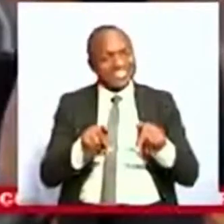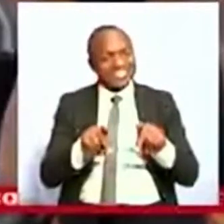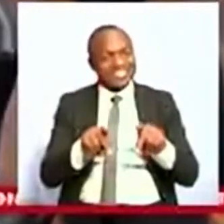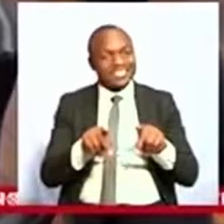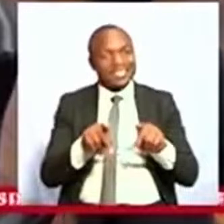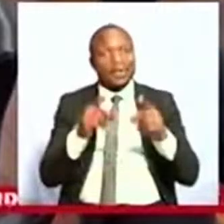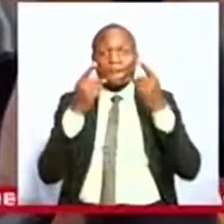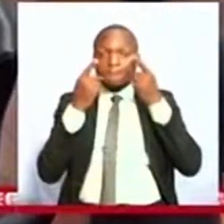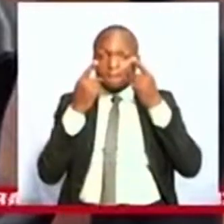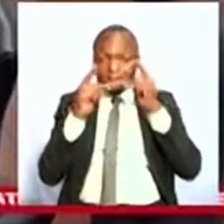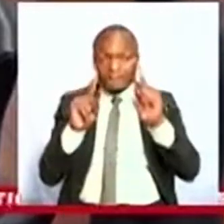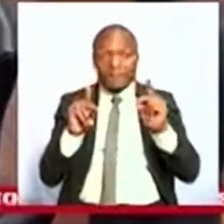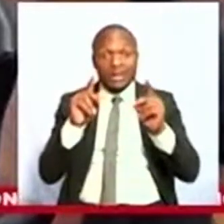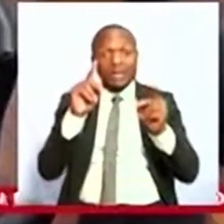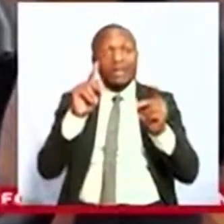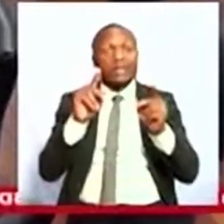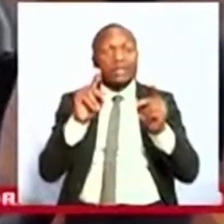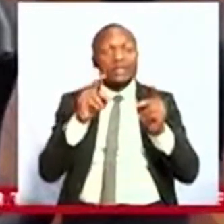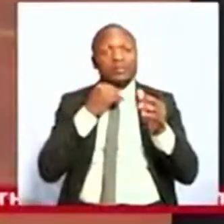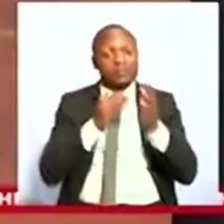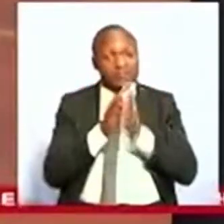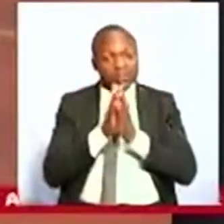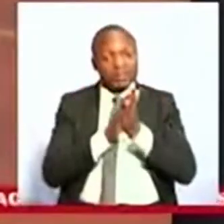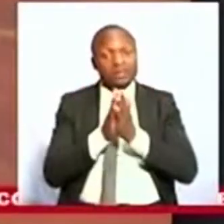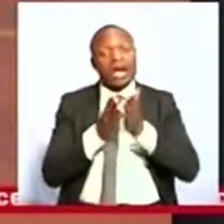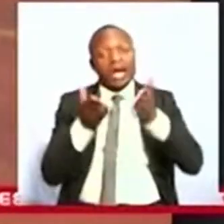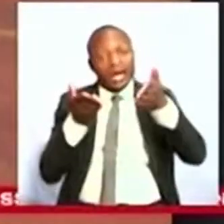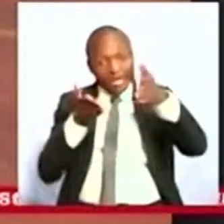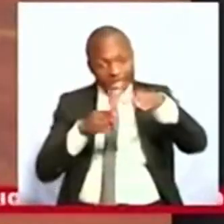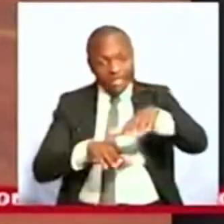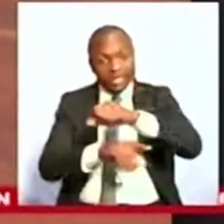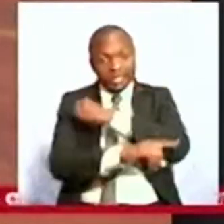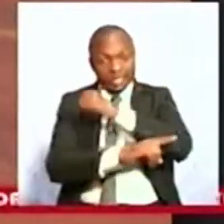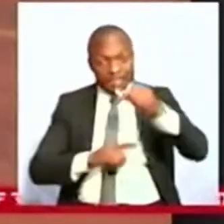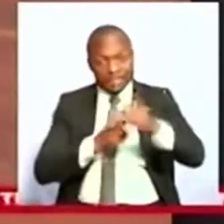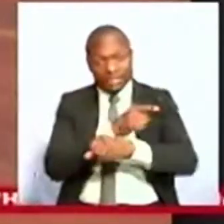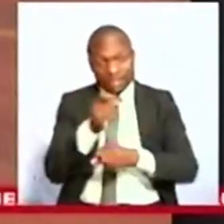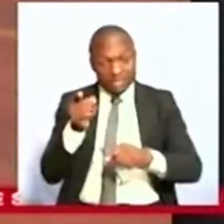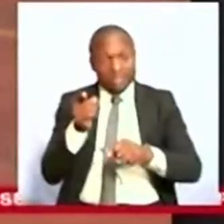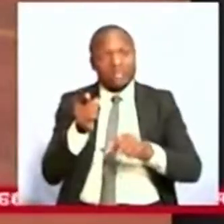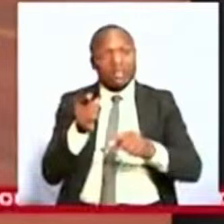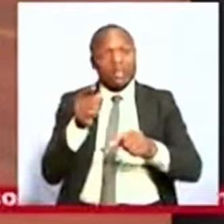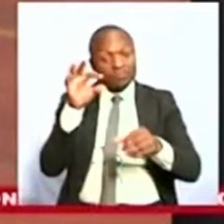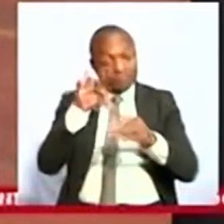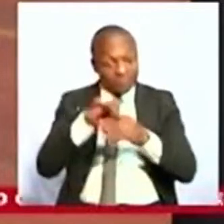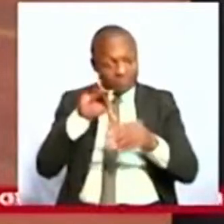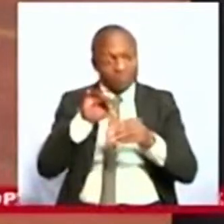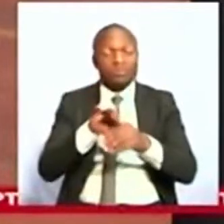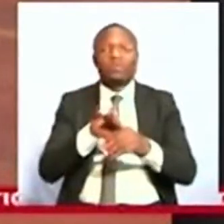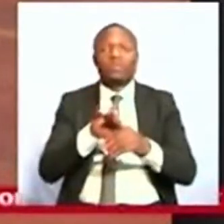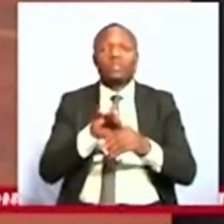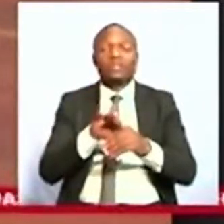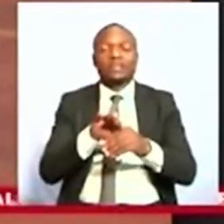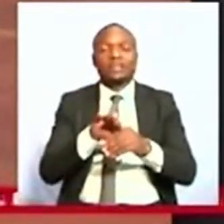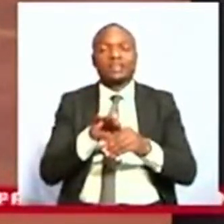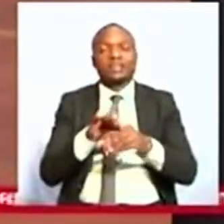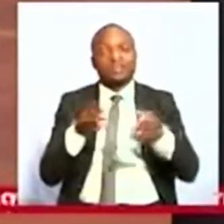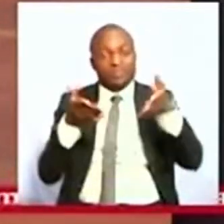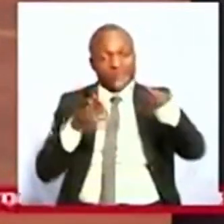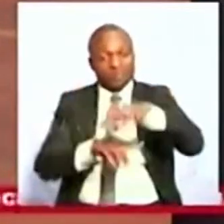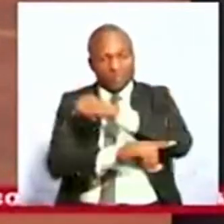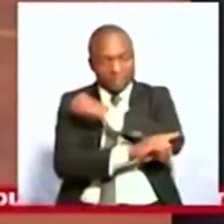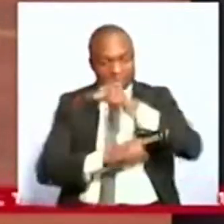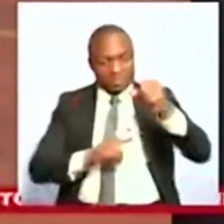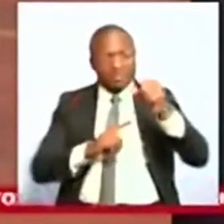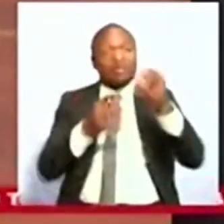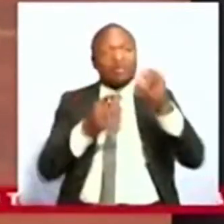The public is interested in the death penalty. Them, they have consistently voted for the death penalty. So they would want